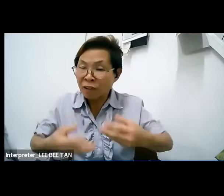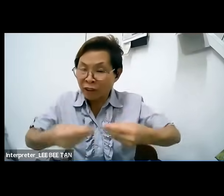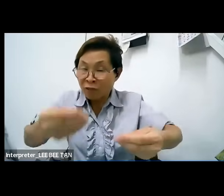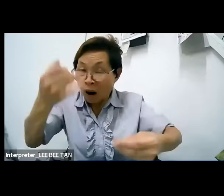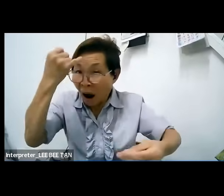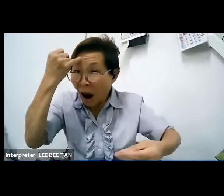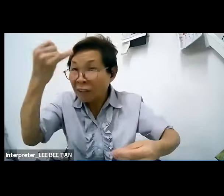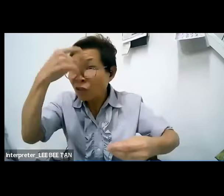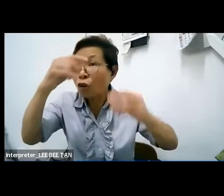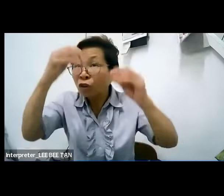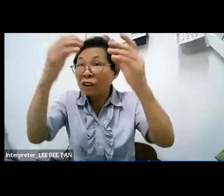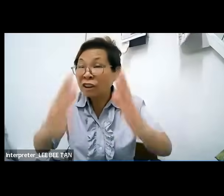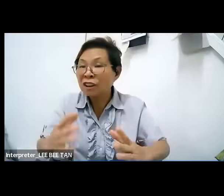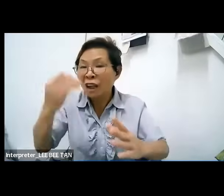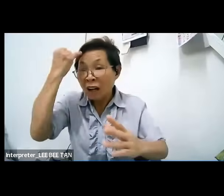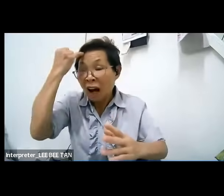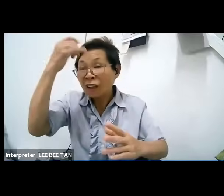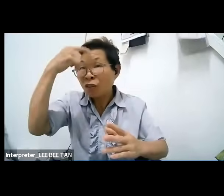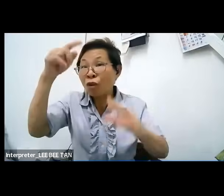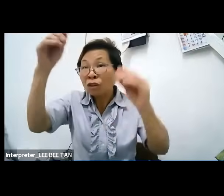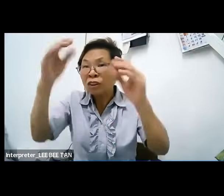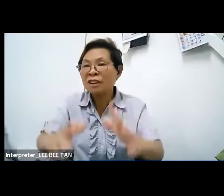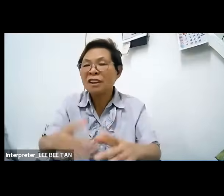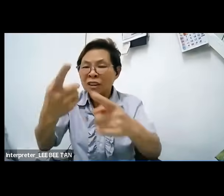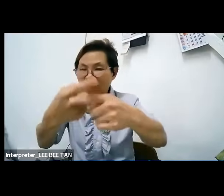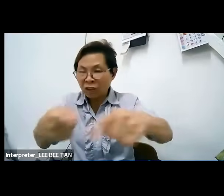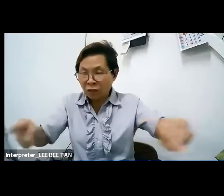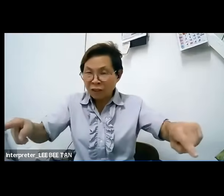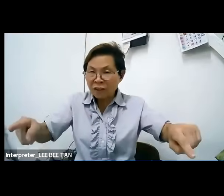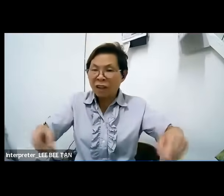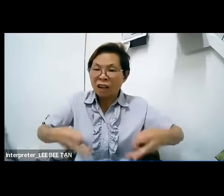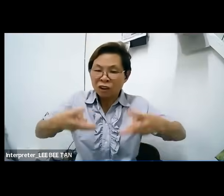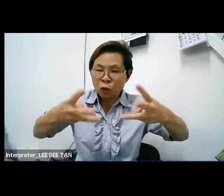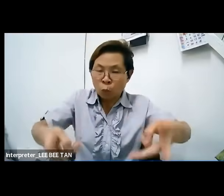for teachers to differentiate the